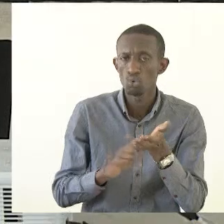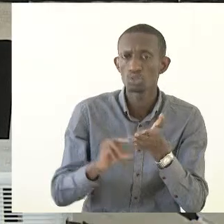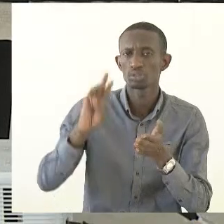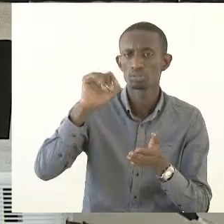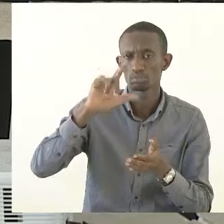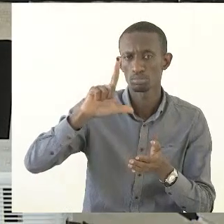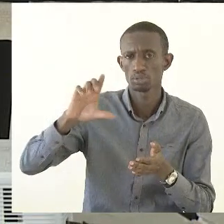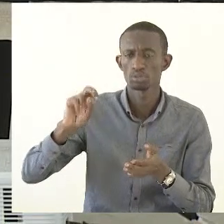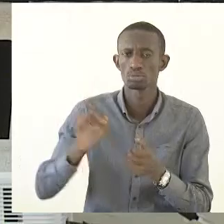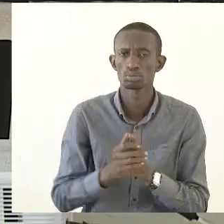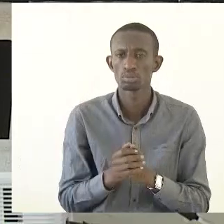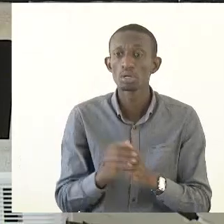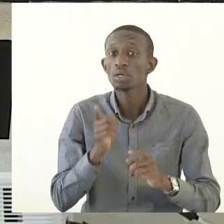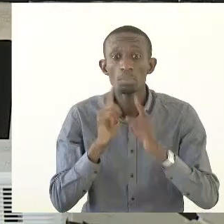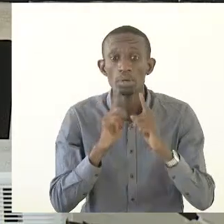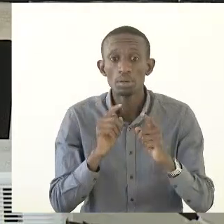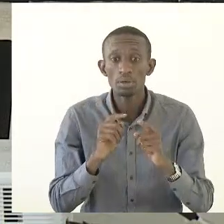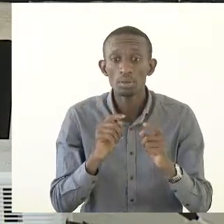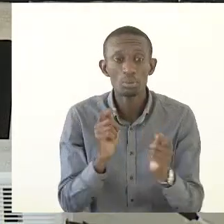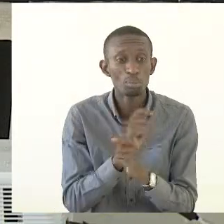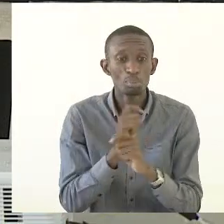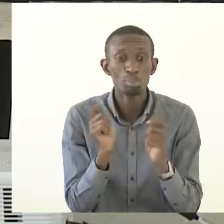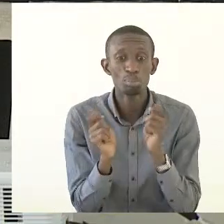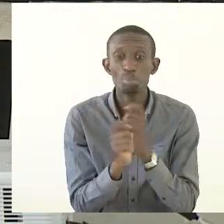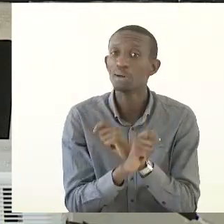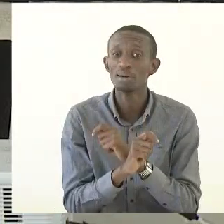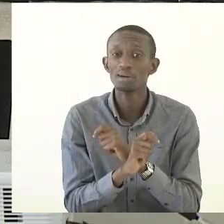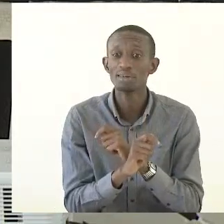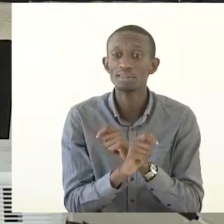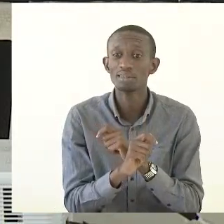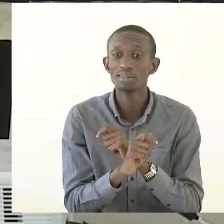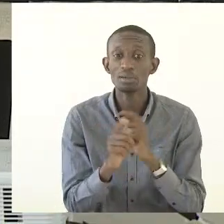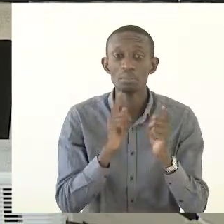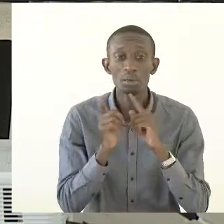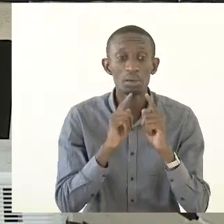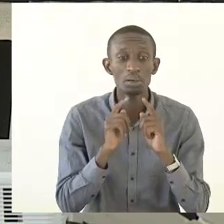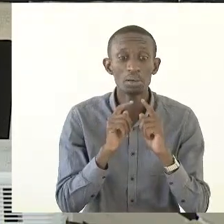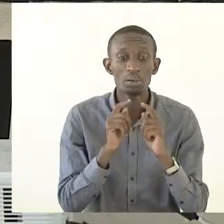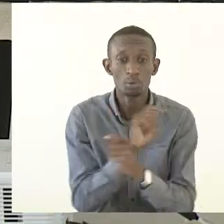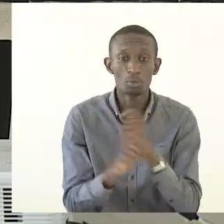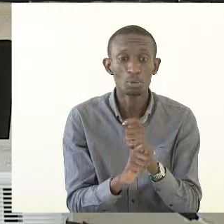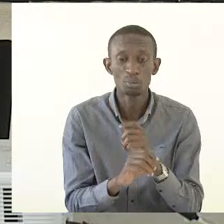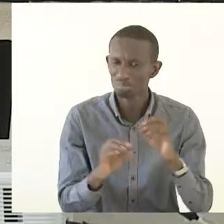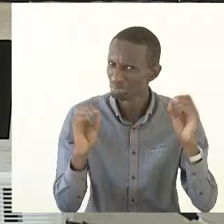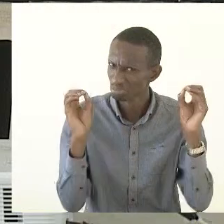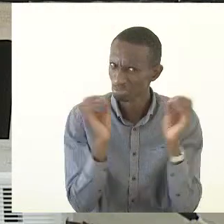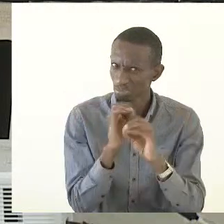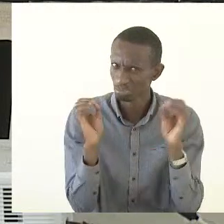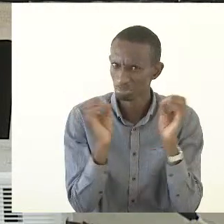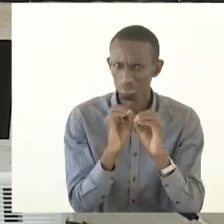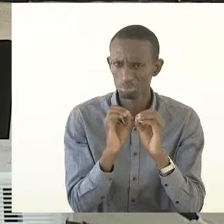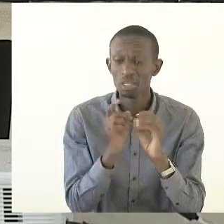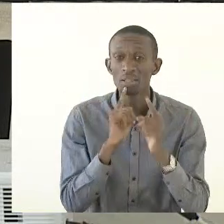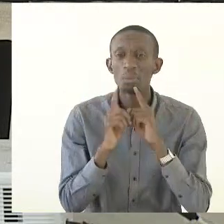Meron's reagent, you add it there, but in the food sample, there is no change in color. The color remains